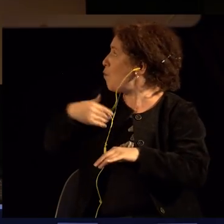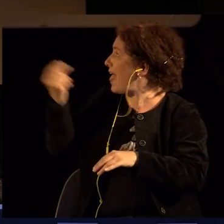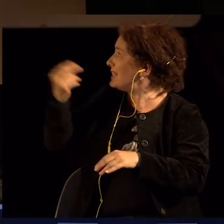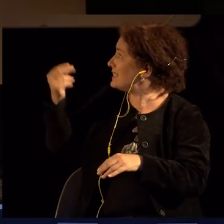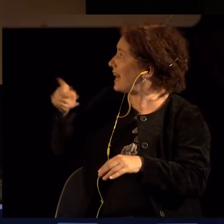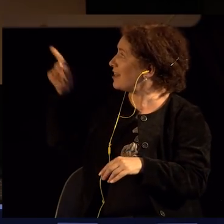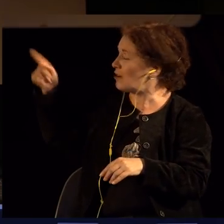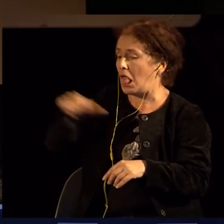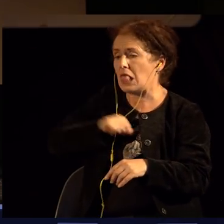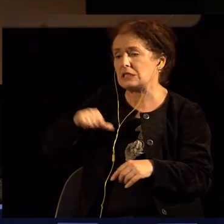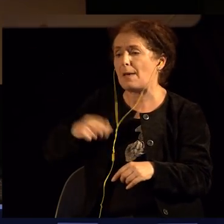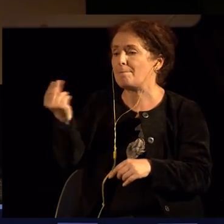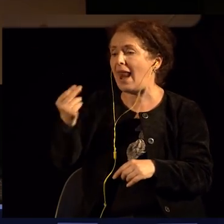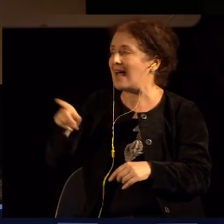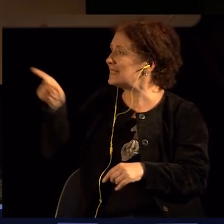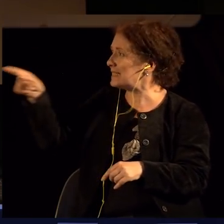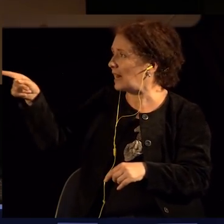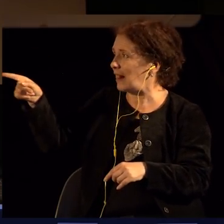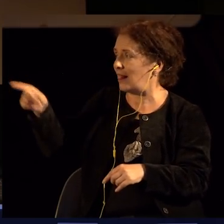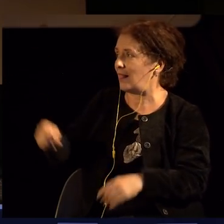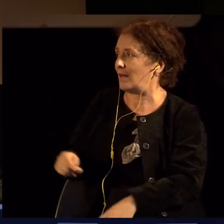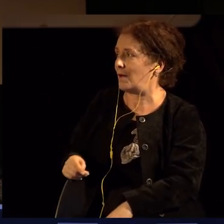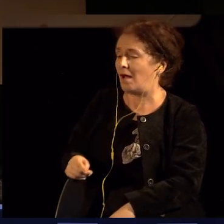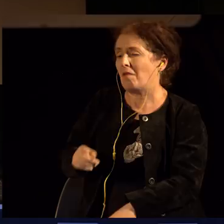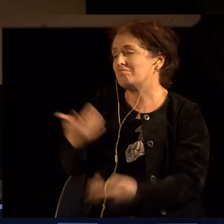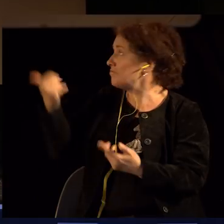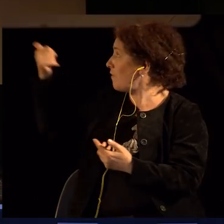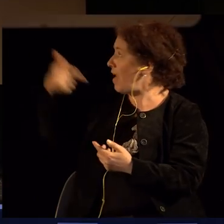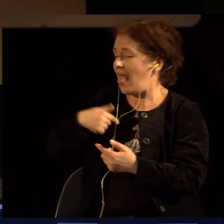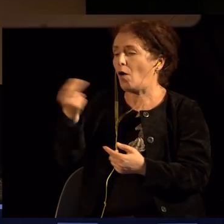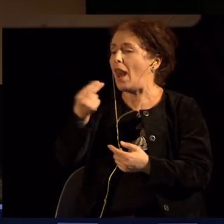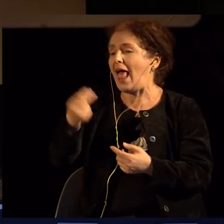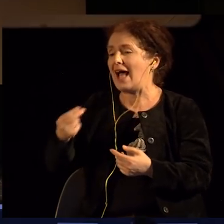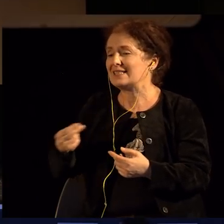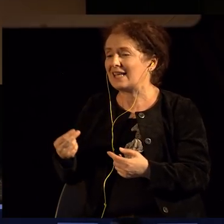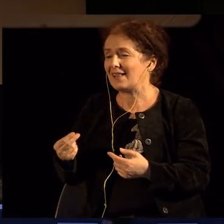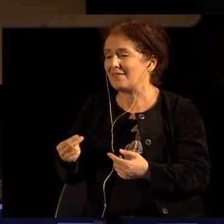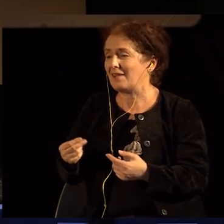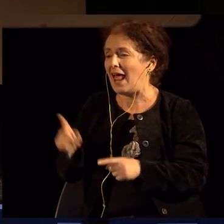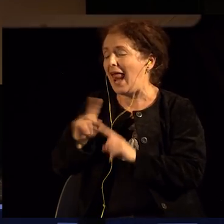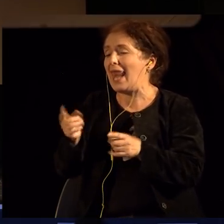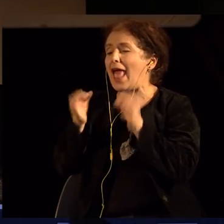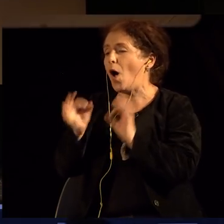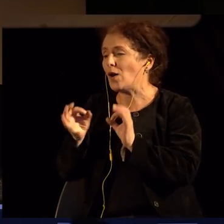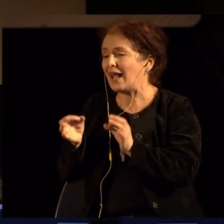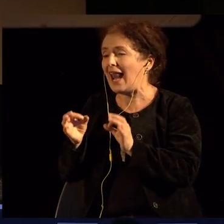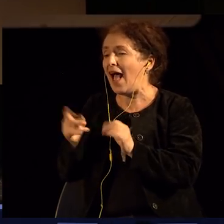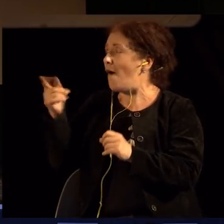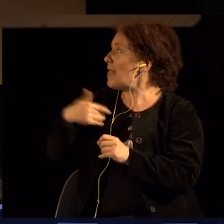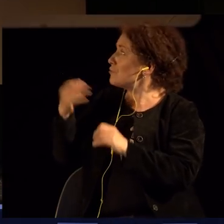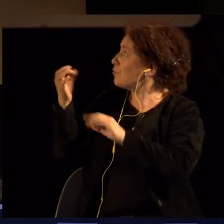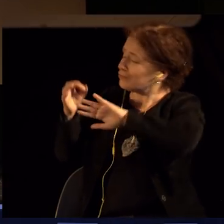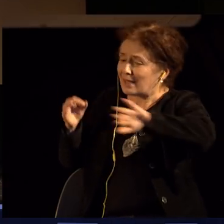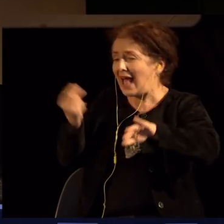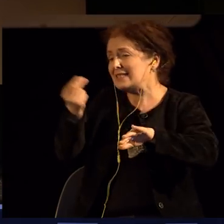It's far from perfect. I'm very aware. Drawing is not my strong suit. But that can be a point in of its own.